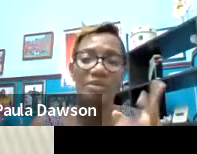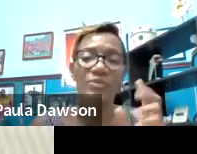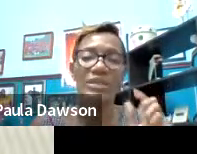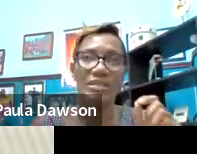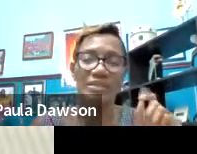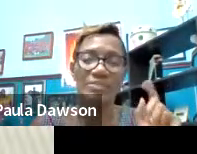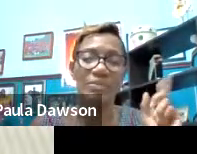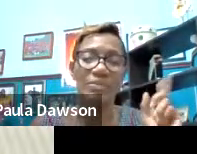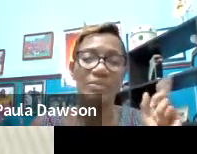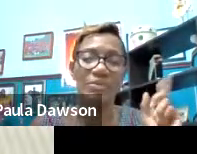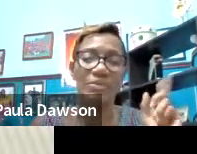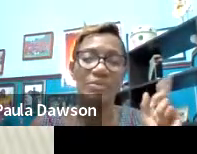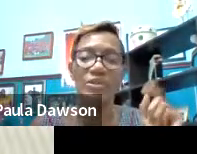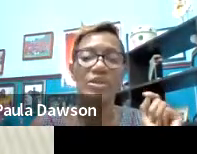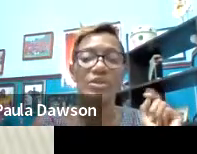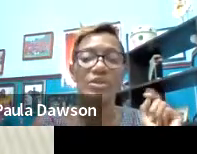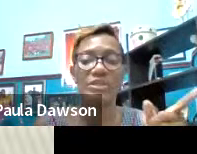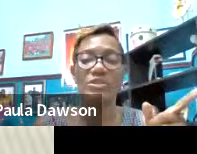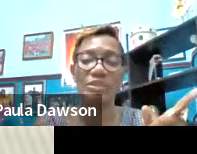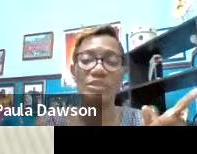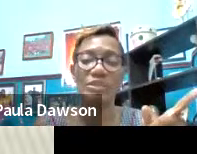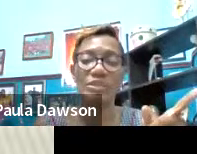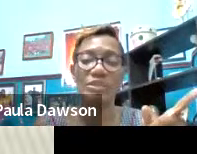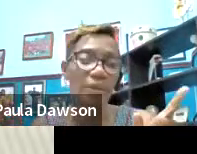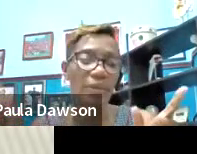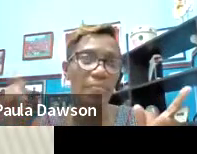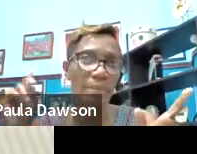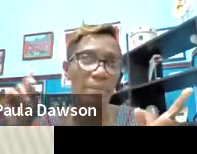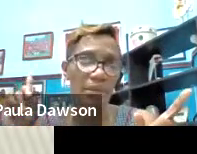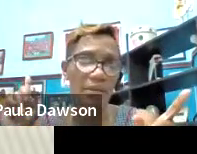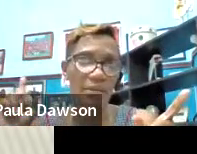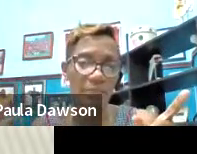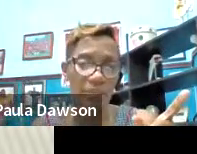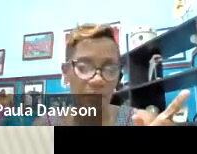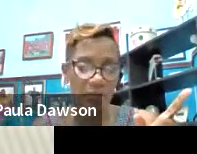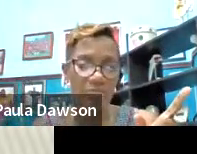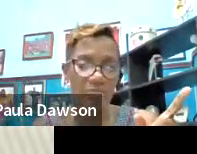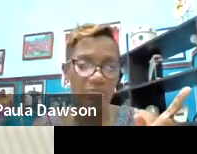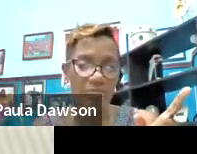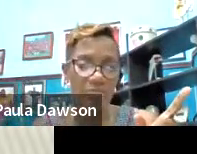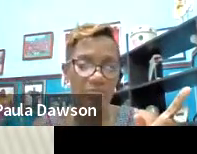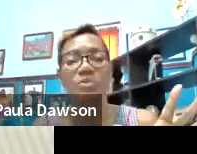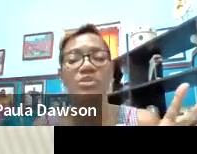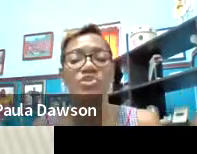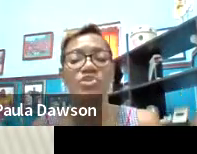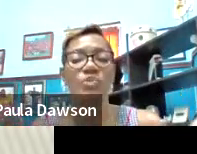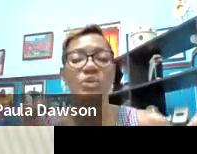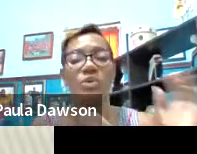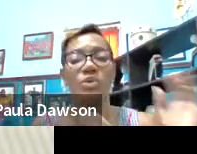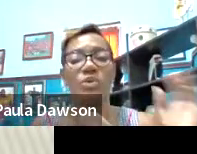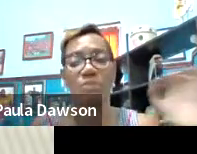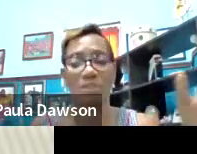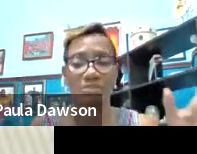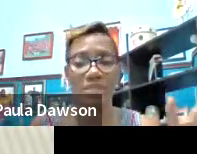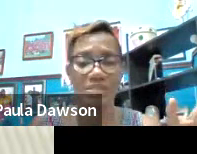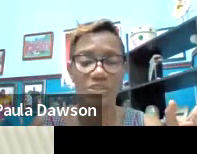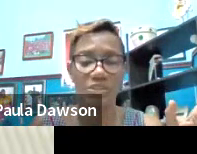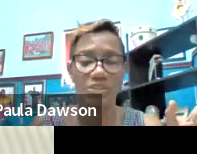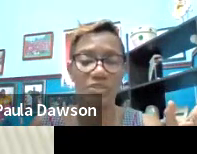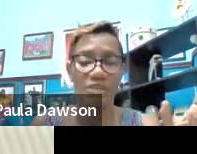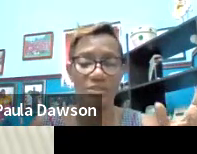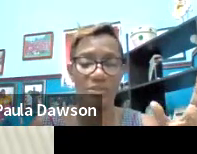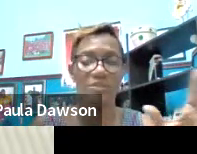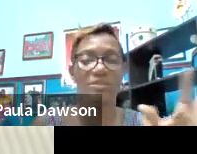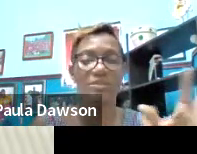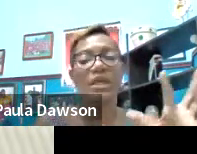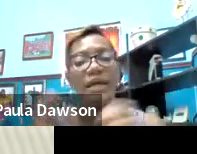COVID year. The last time they were here was February 2020. They'll be here in the end of May, the first week in June. We work with Bustamante